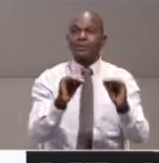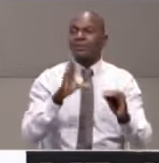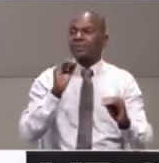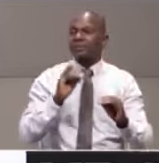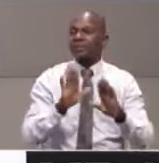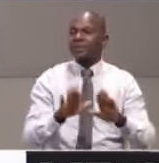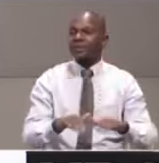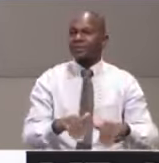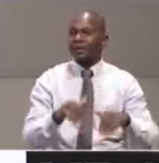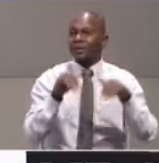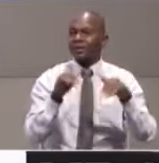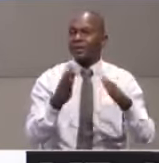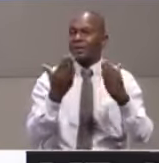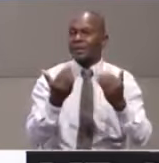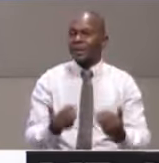today.